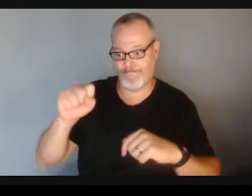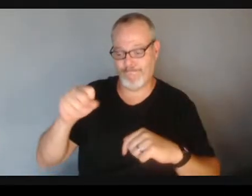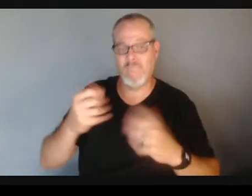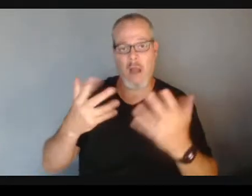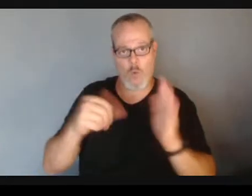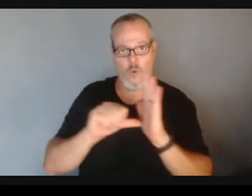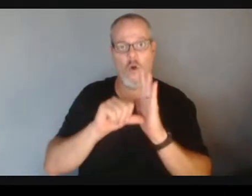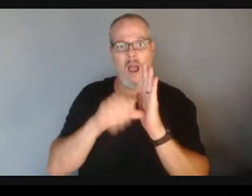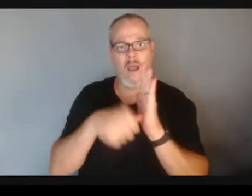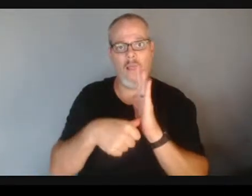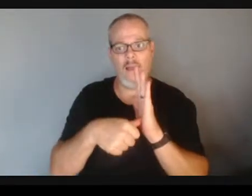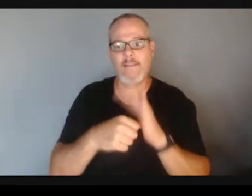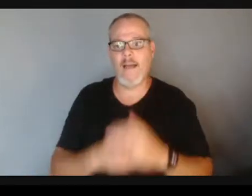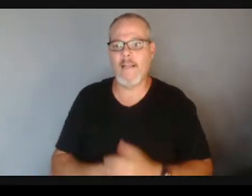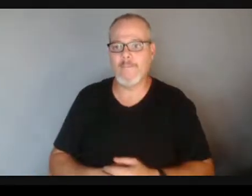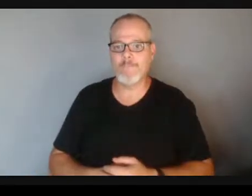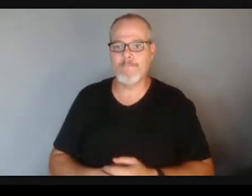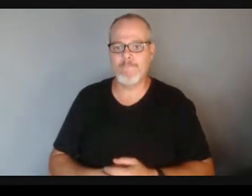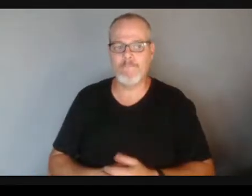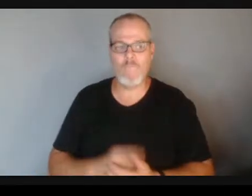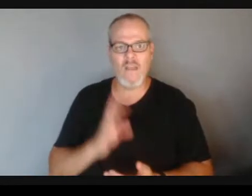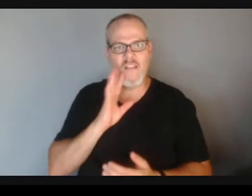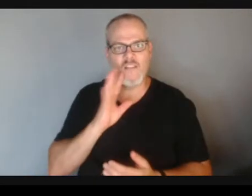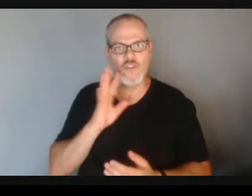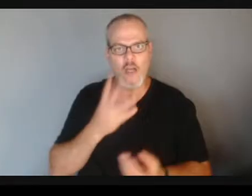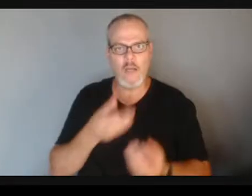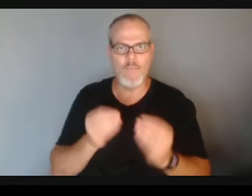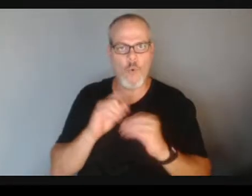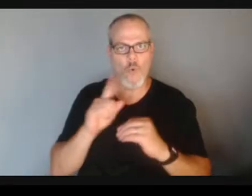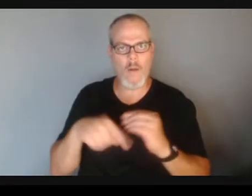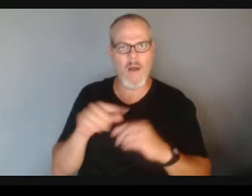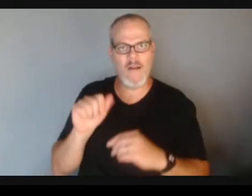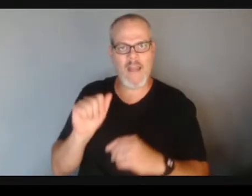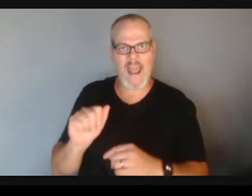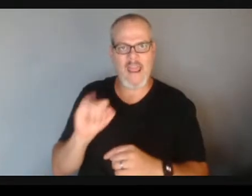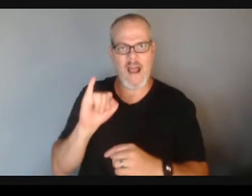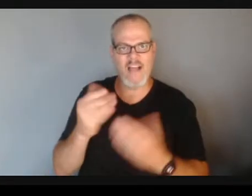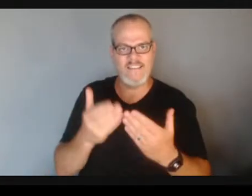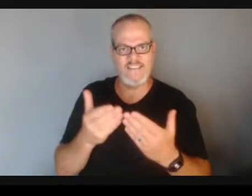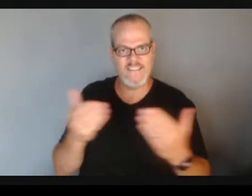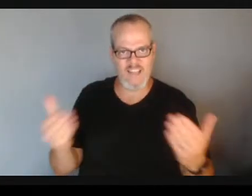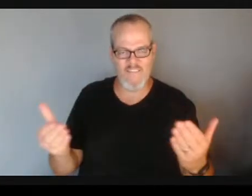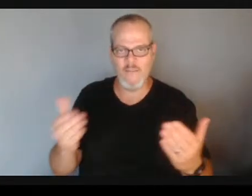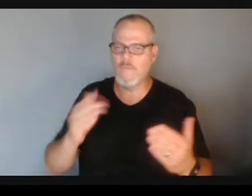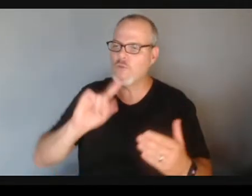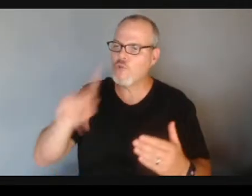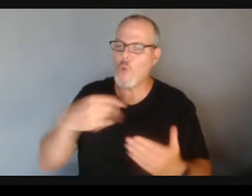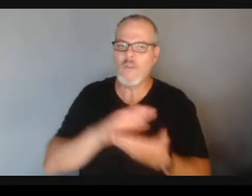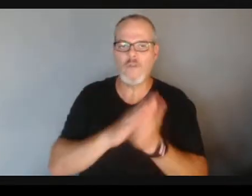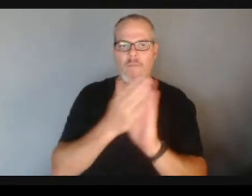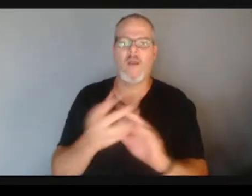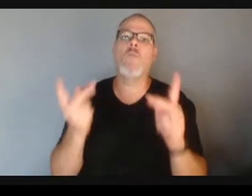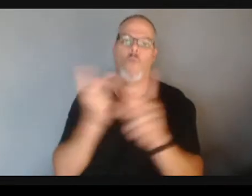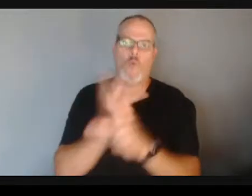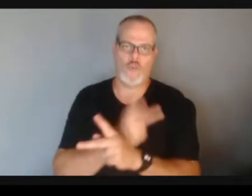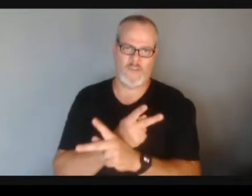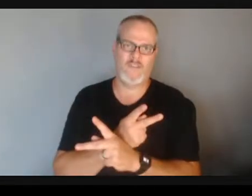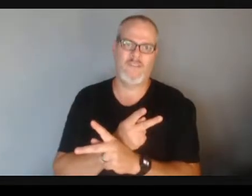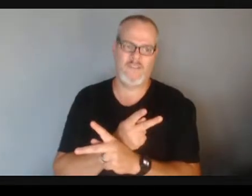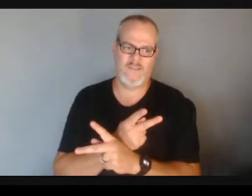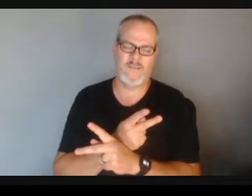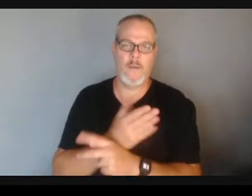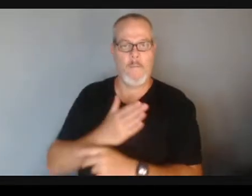highlight that and talk a little bit about some of the AI stuff that's out there, because it's only going to become worse. And only worse. My whole